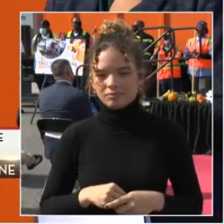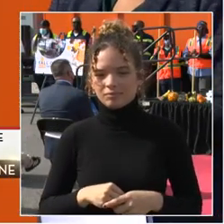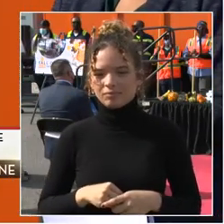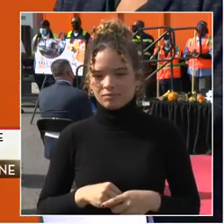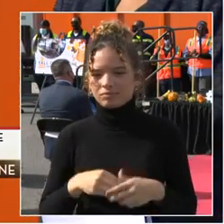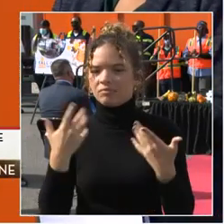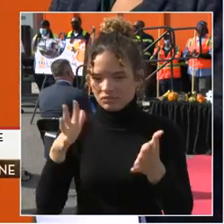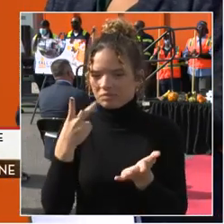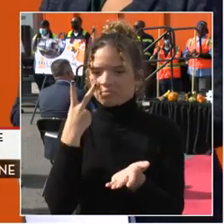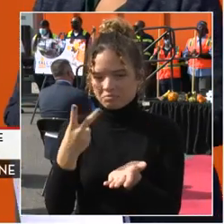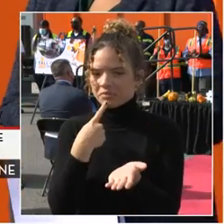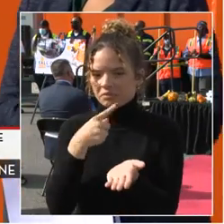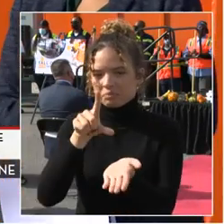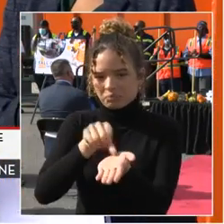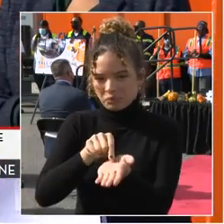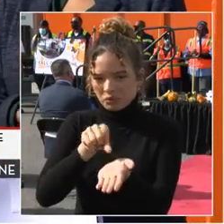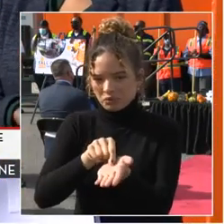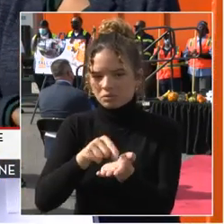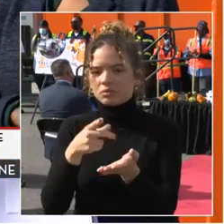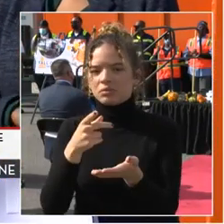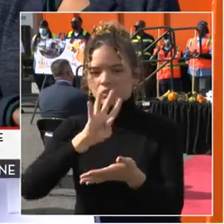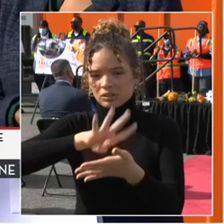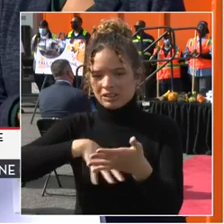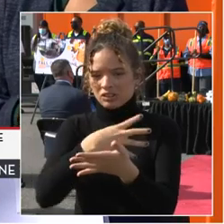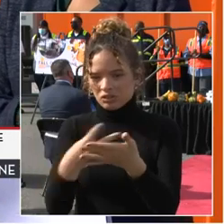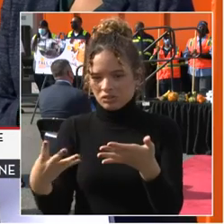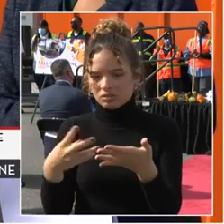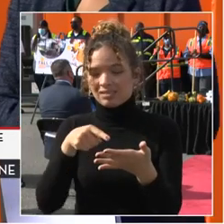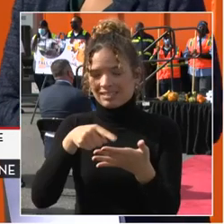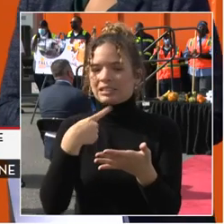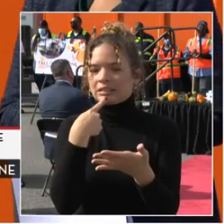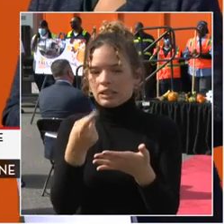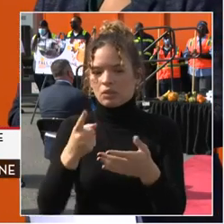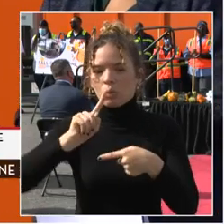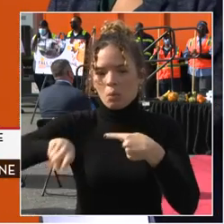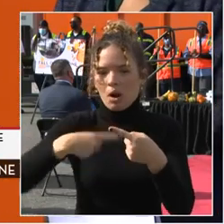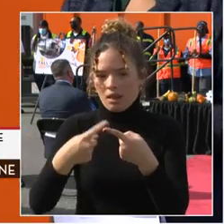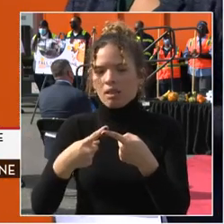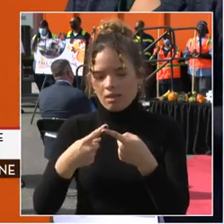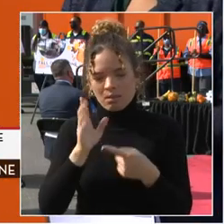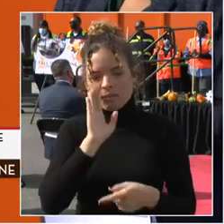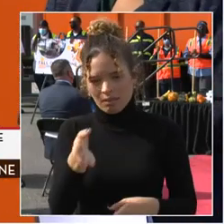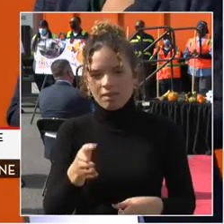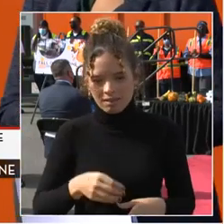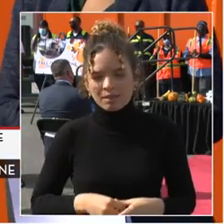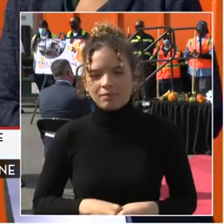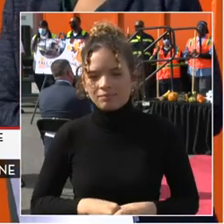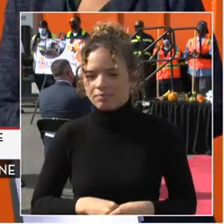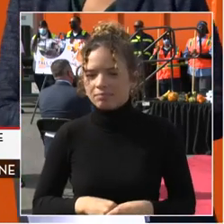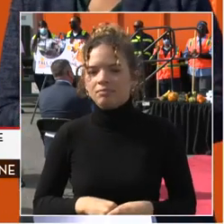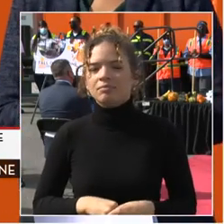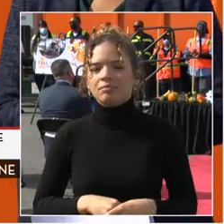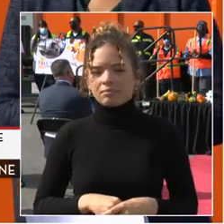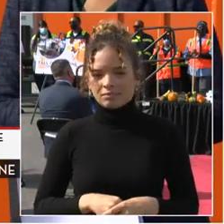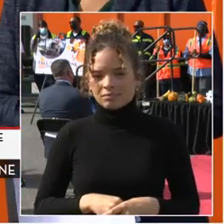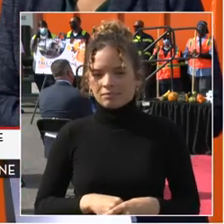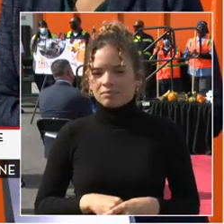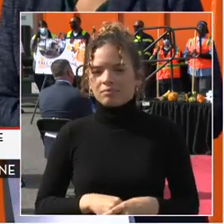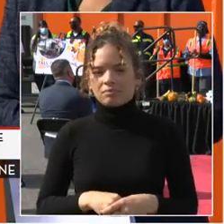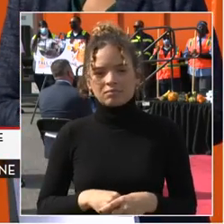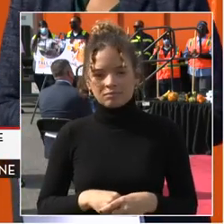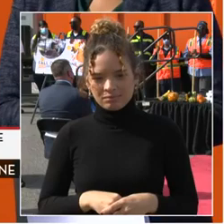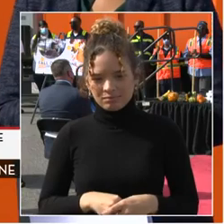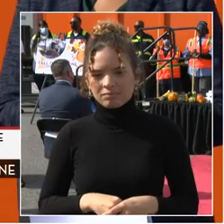for your neighborhood's leaf collection is simple. Just rake your leaves to the curb or into the tree box in front of your